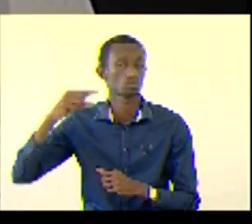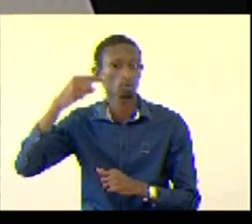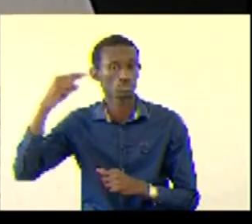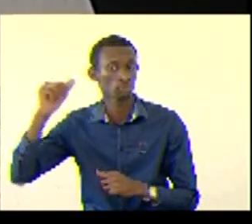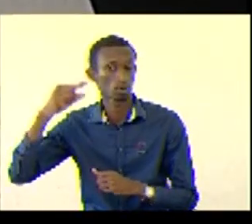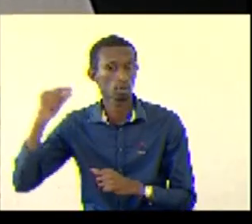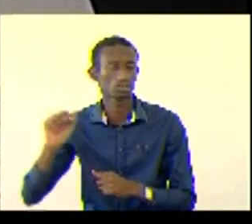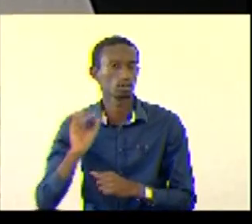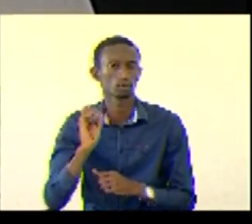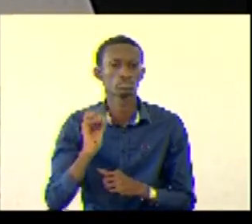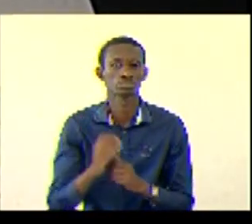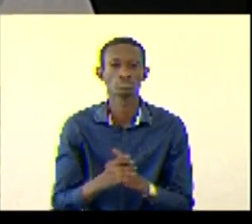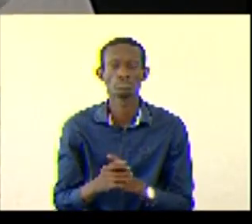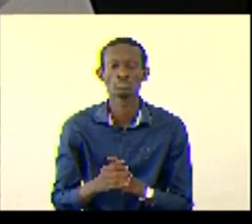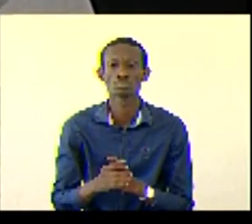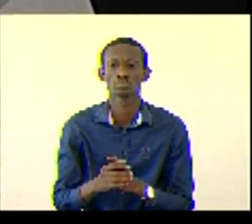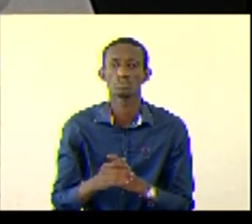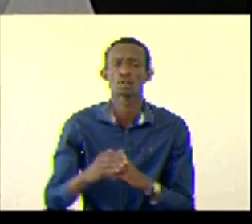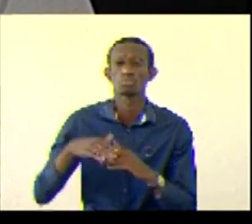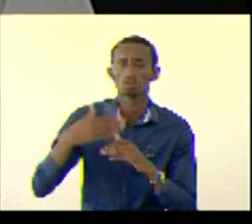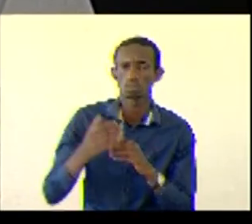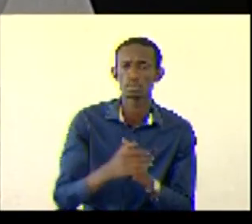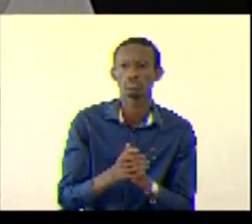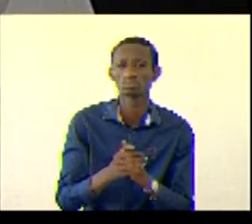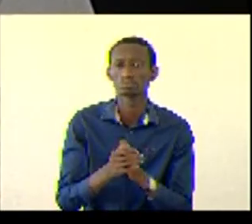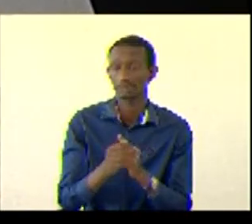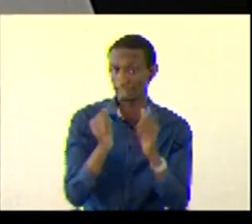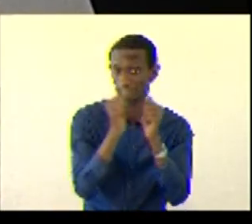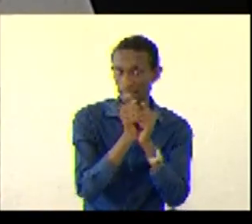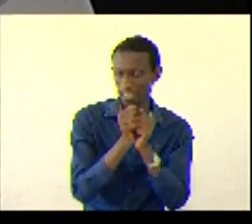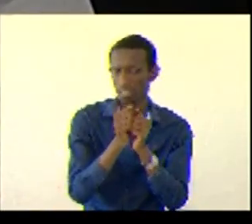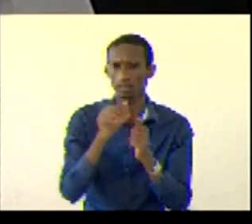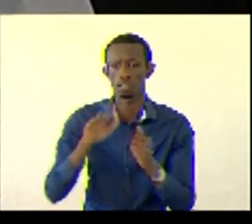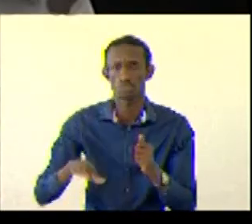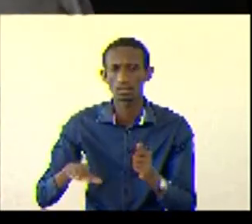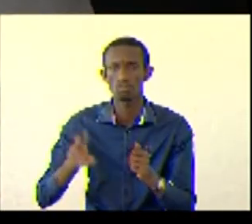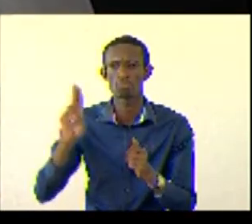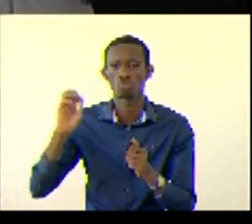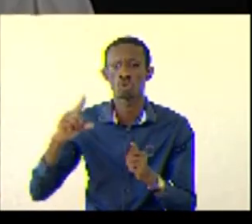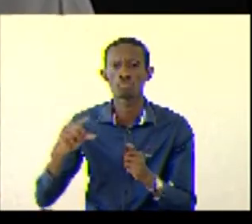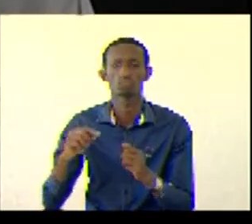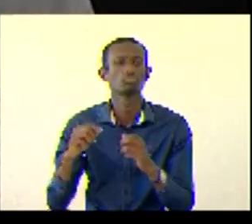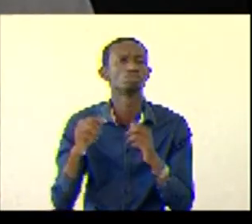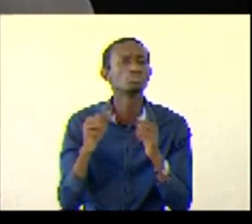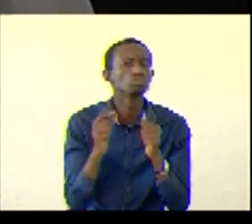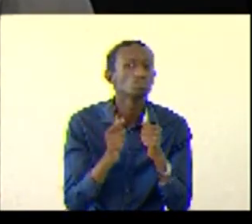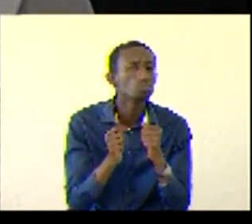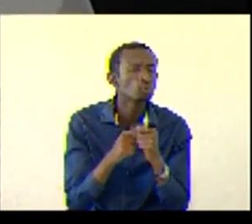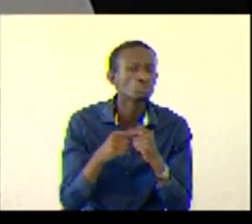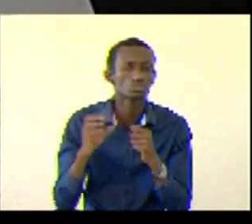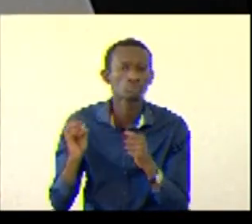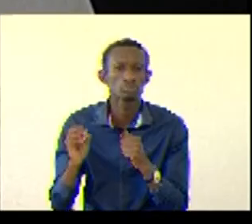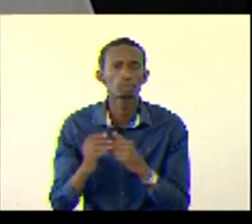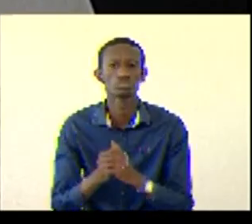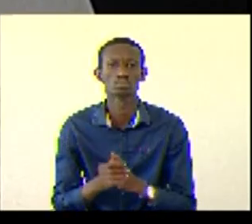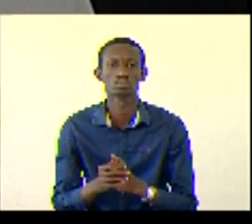So at 10, 60, 20 seconds, this was 90. Those are the volumes of the gas. Which gas?